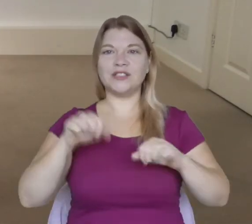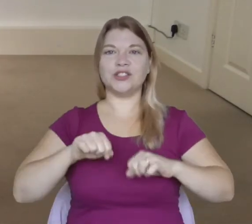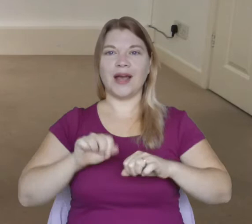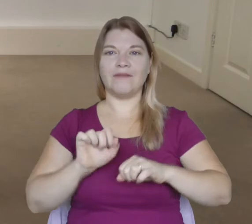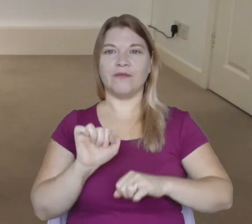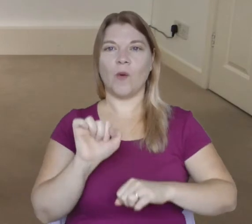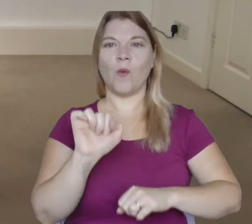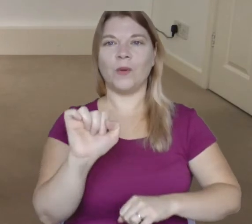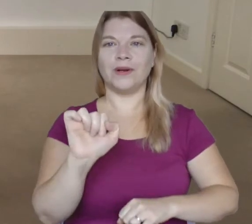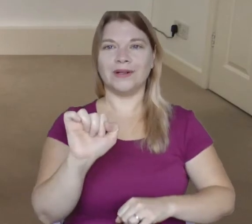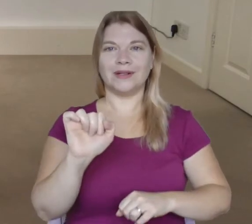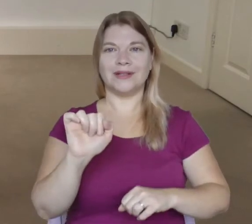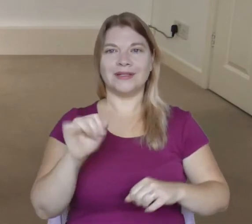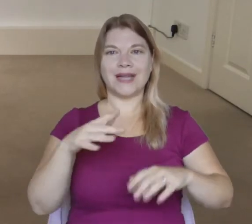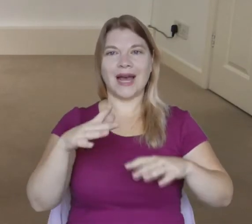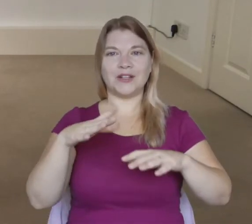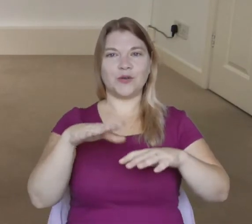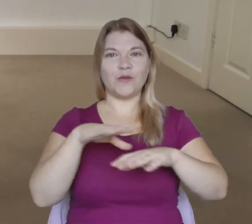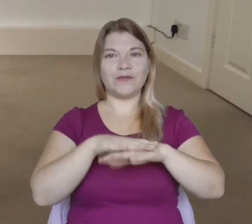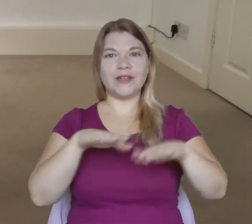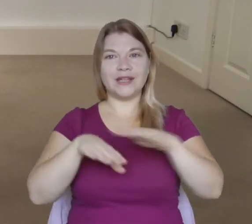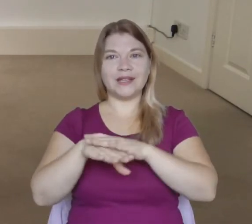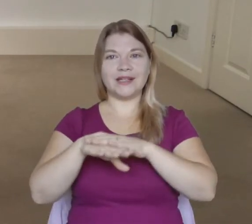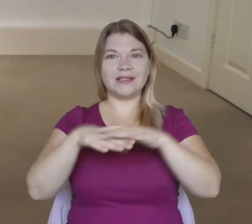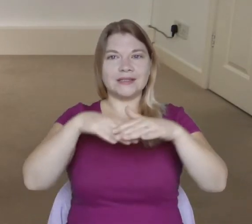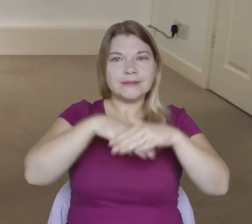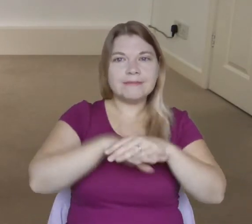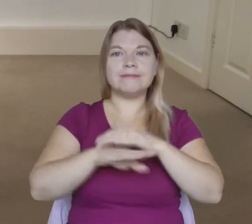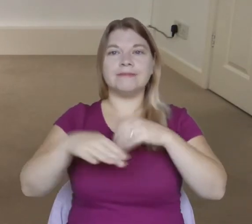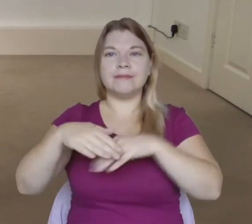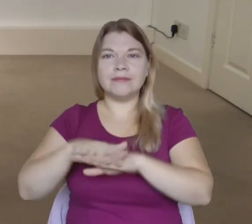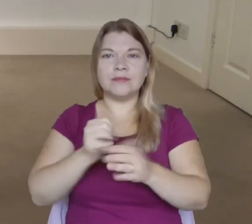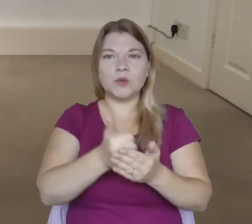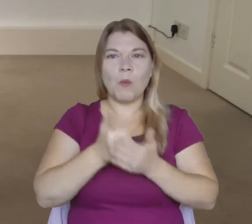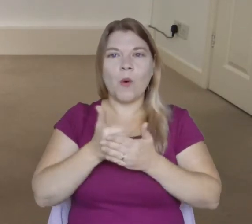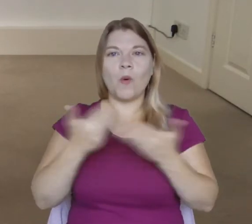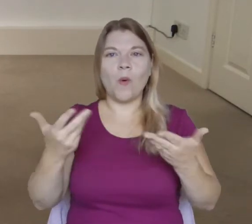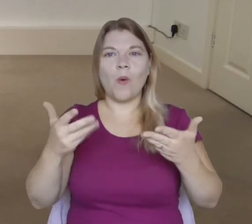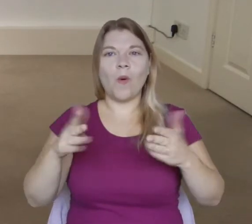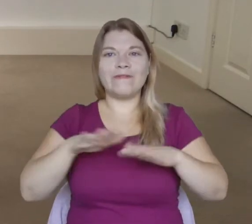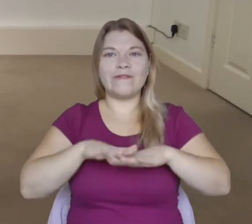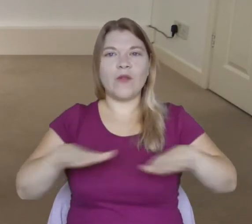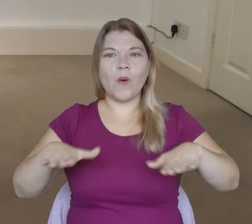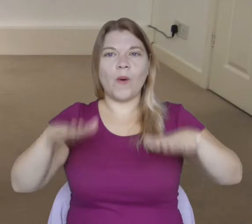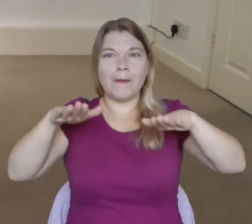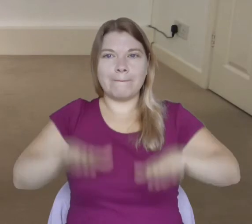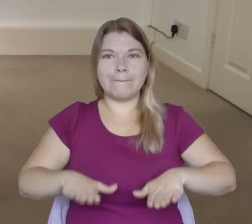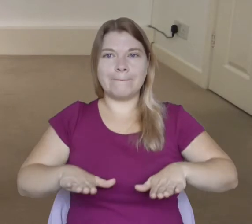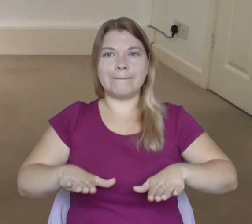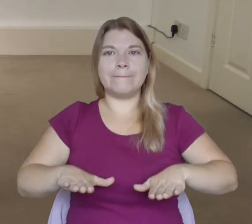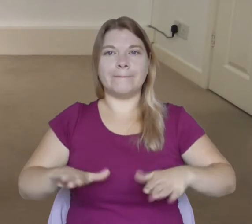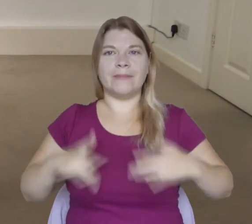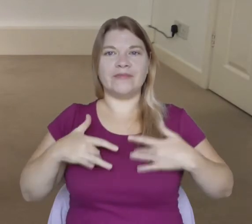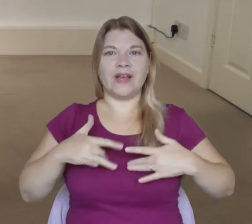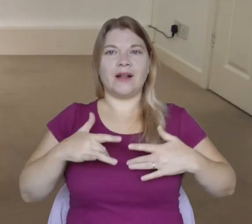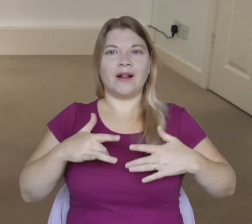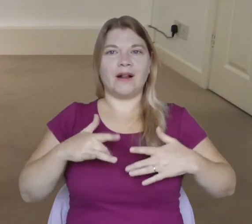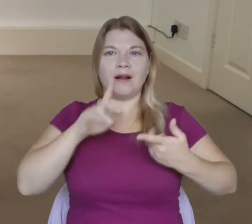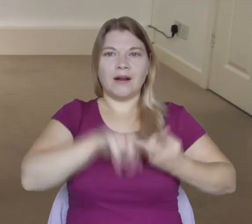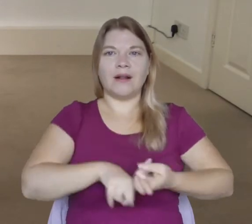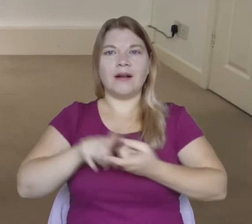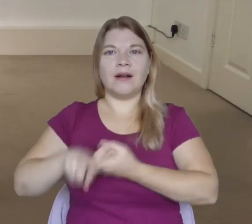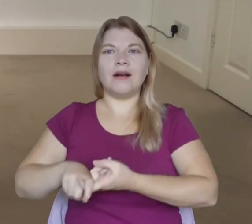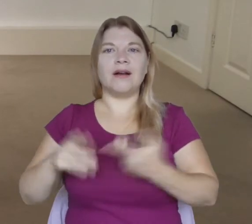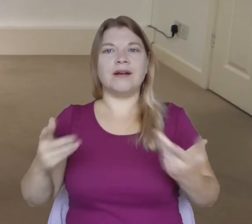with your feet into your foot supports or nicely grounded into the floor. And we're going to begin by taking our ear towards